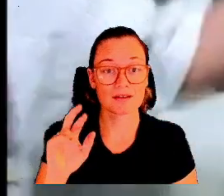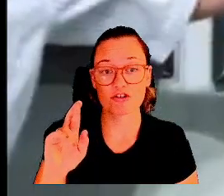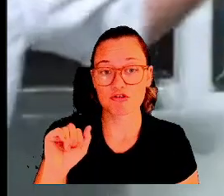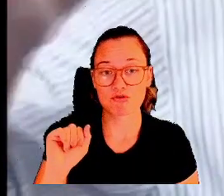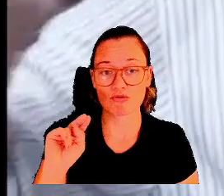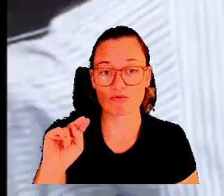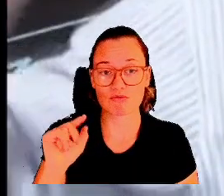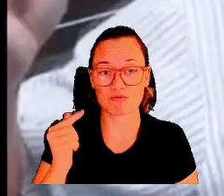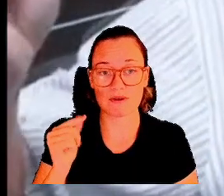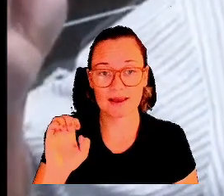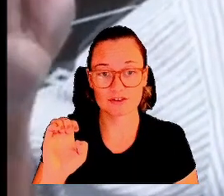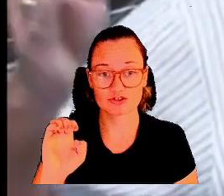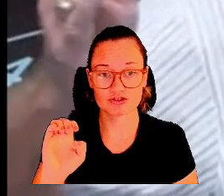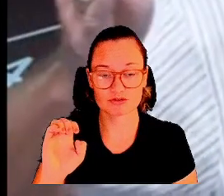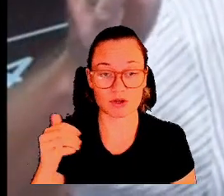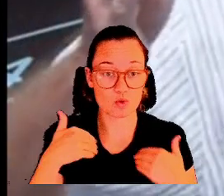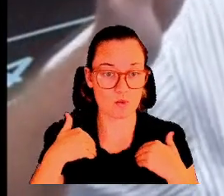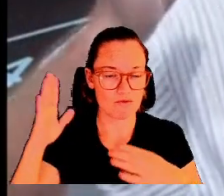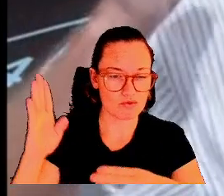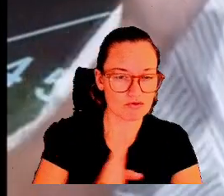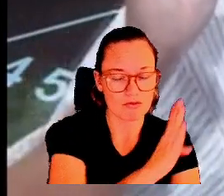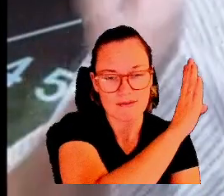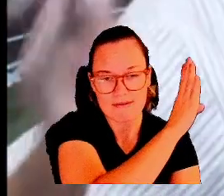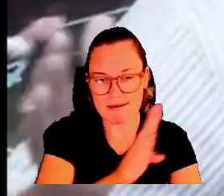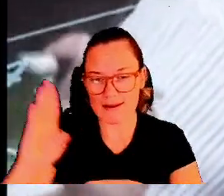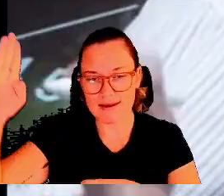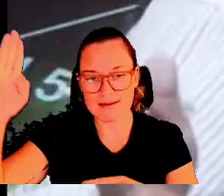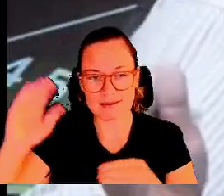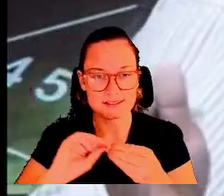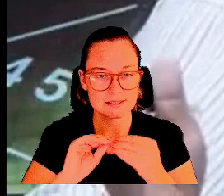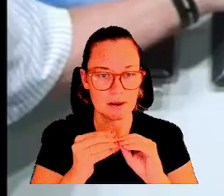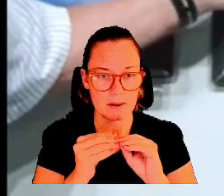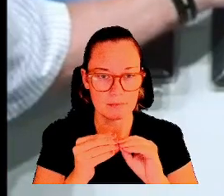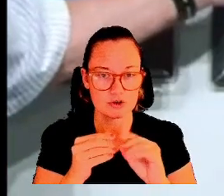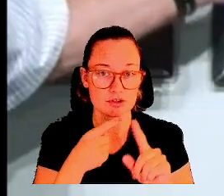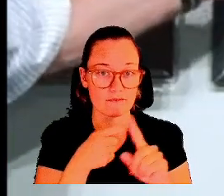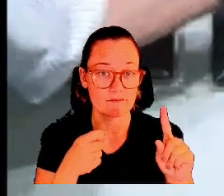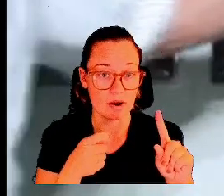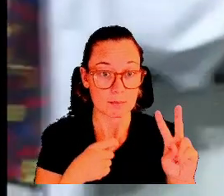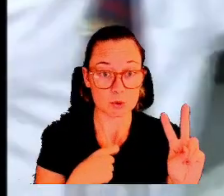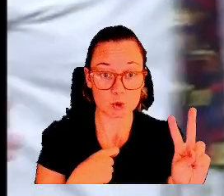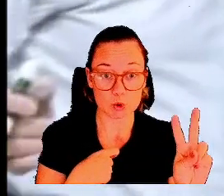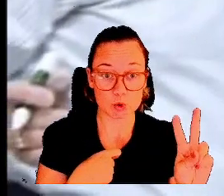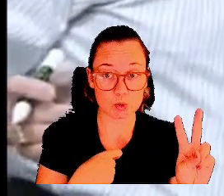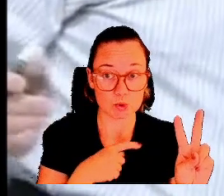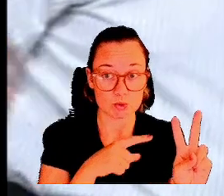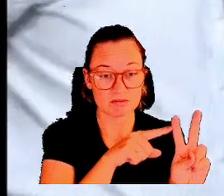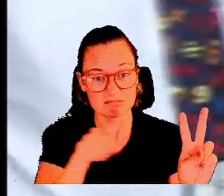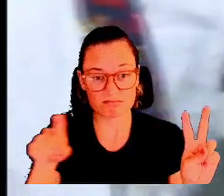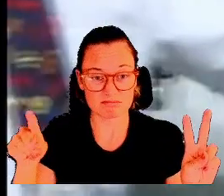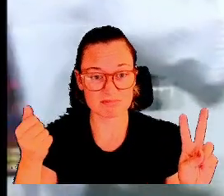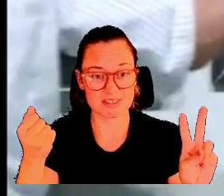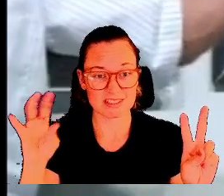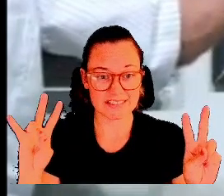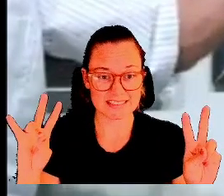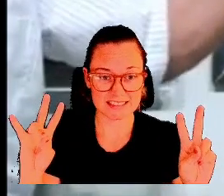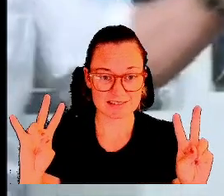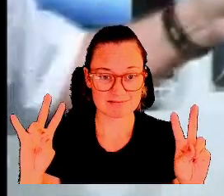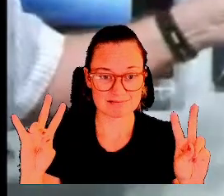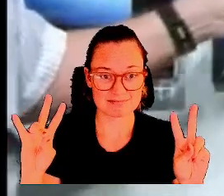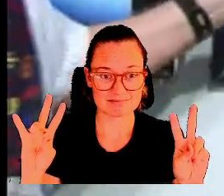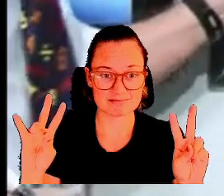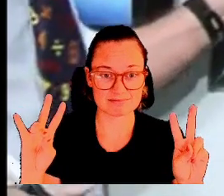We have a range of numbers. It goes all the way from 2 up to